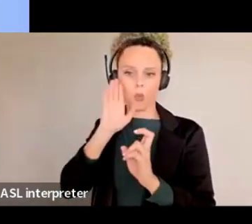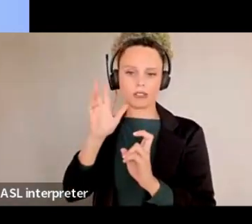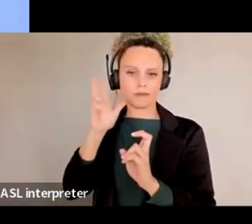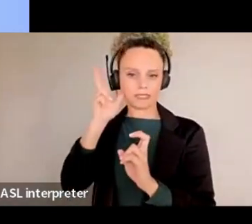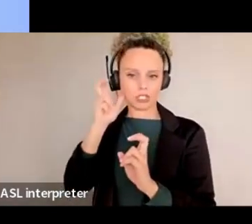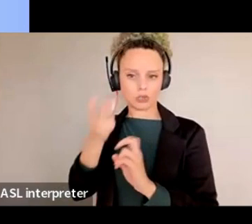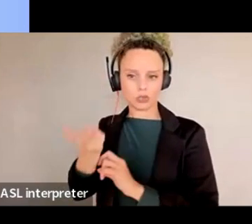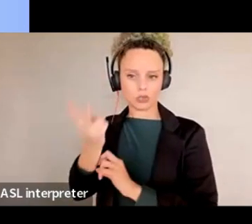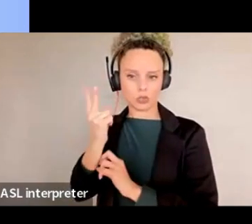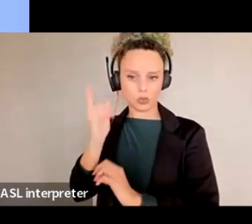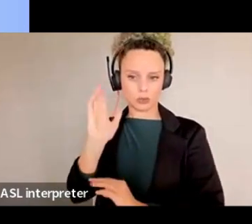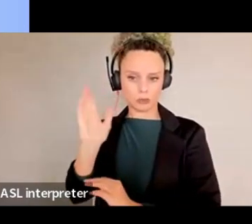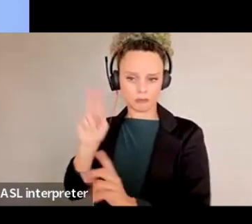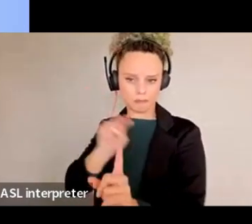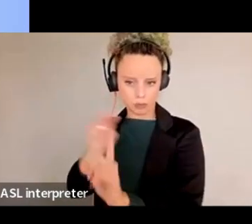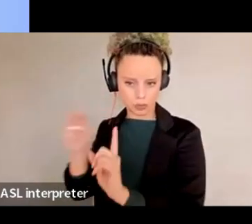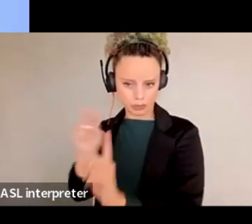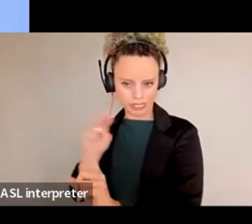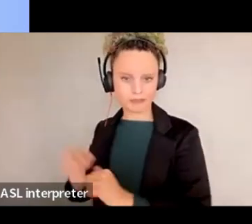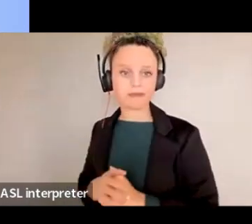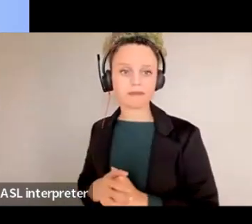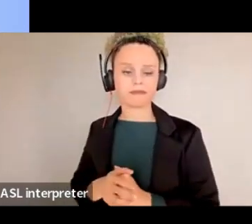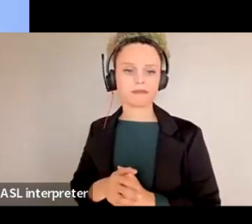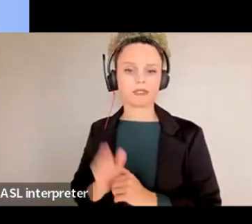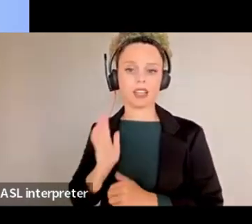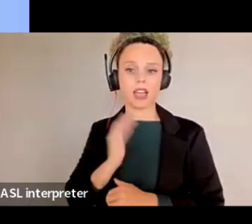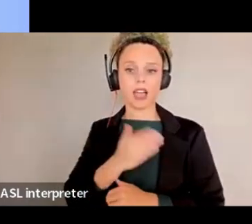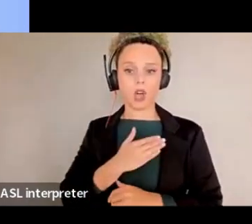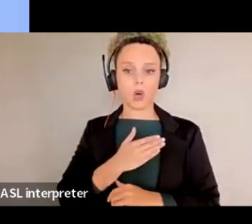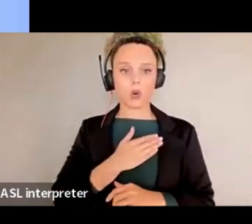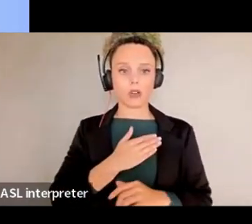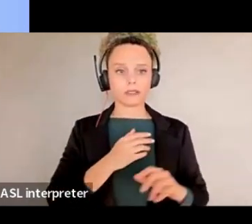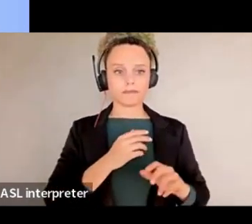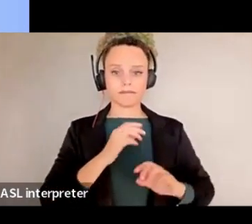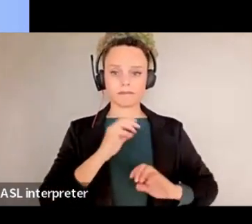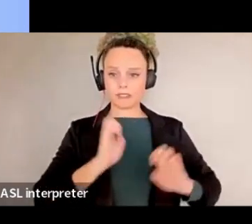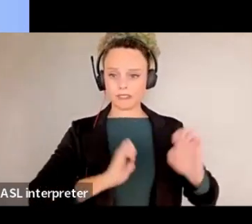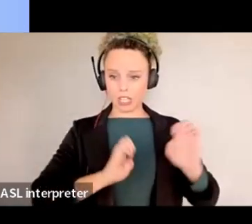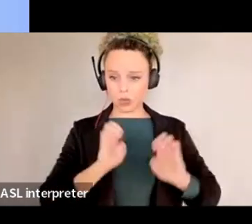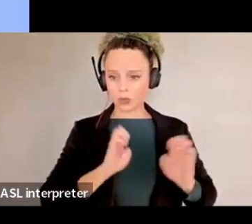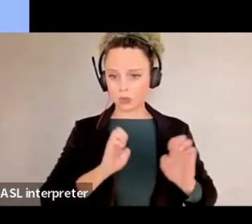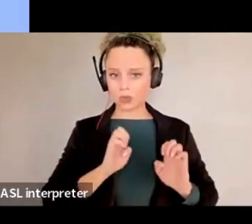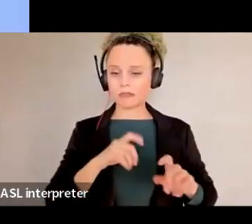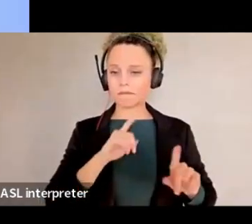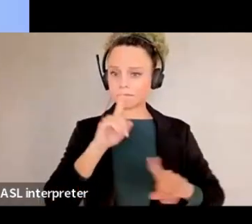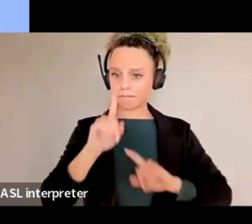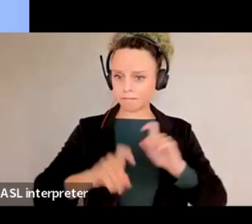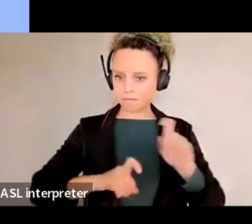manifested itself. So we'll kind of hear about this stuff from another perspective in our next session.